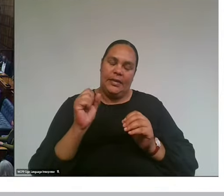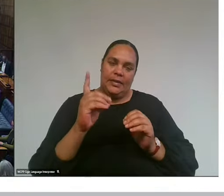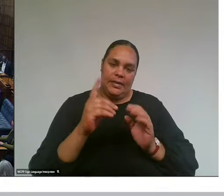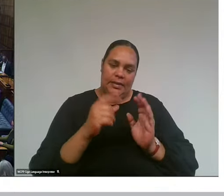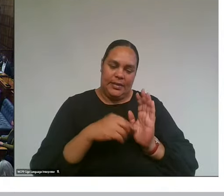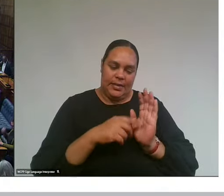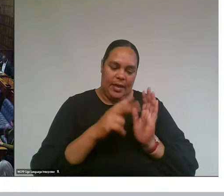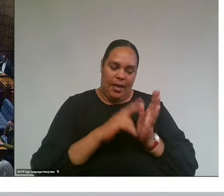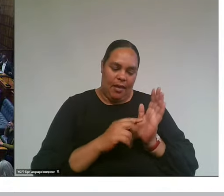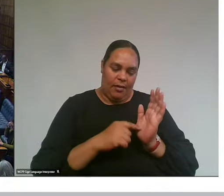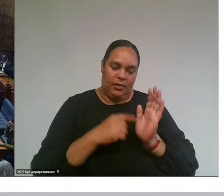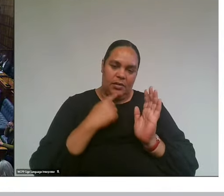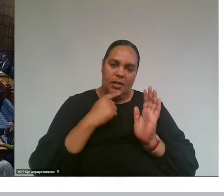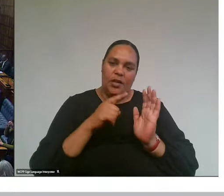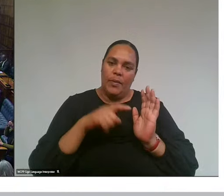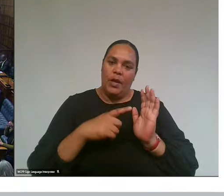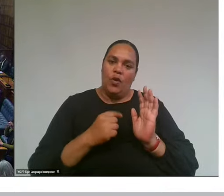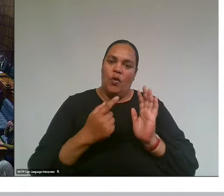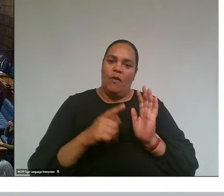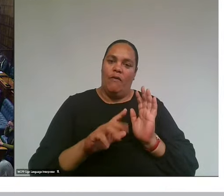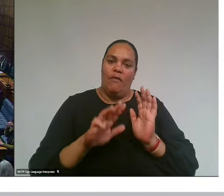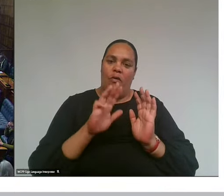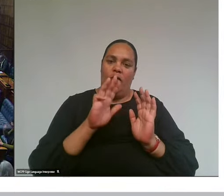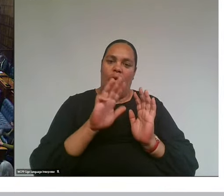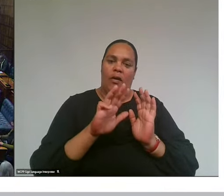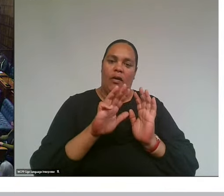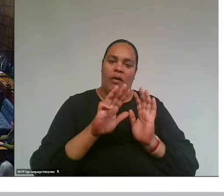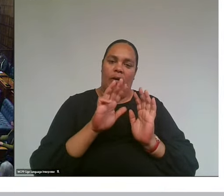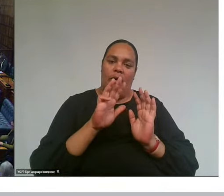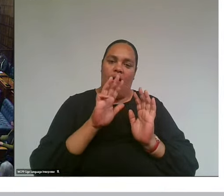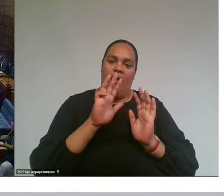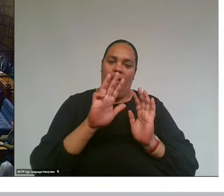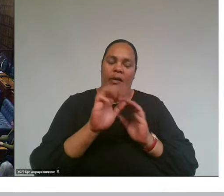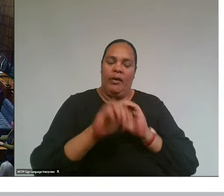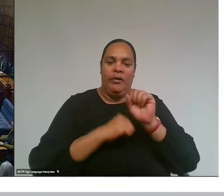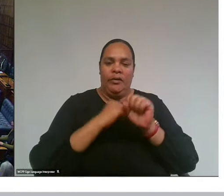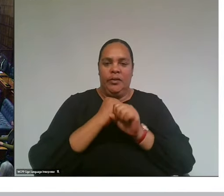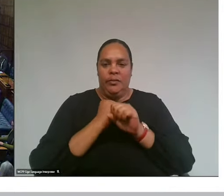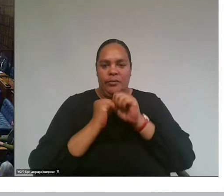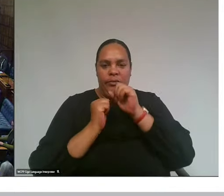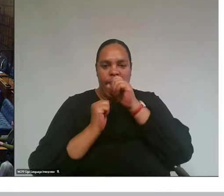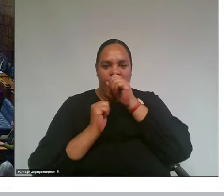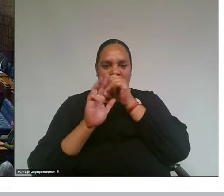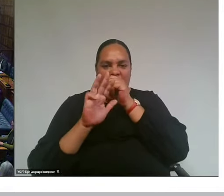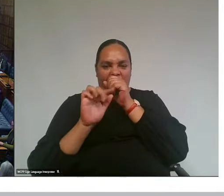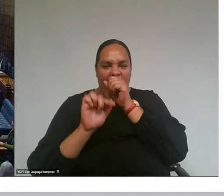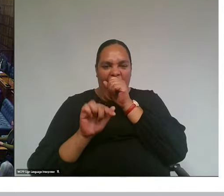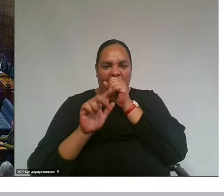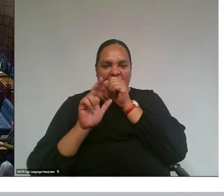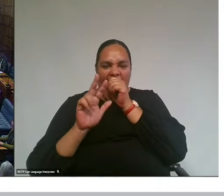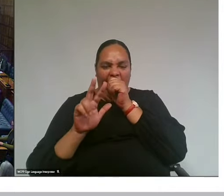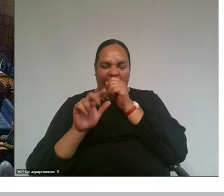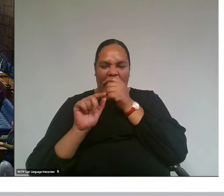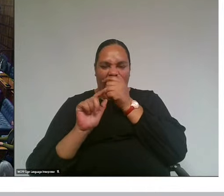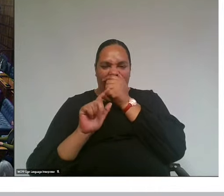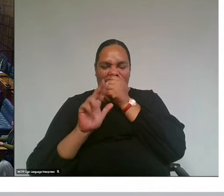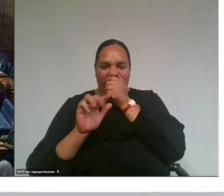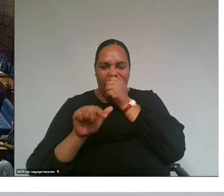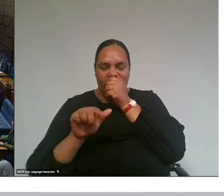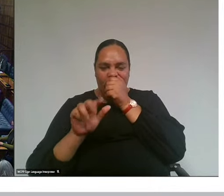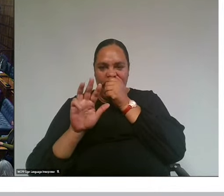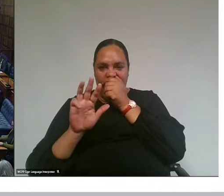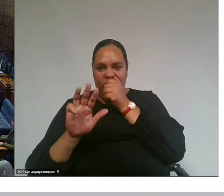that says that you must do it for 9 for 9 years 9.8 or 9.9 years